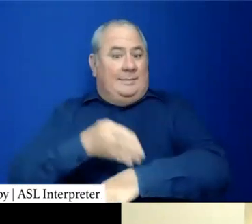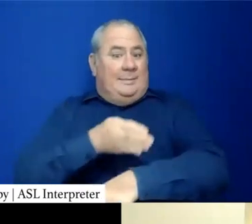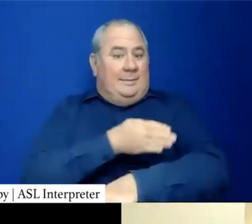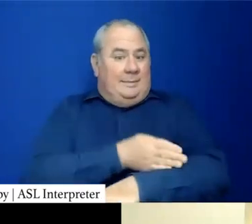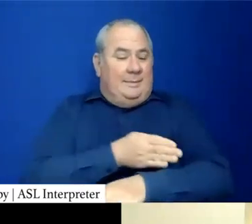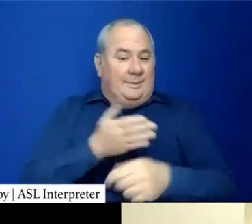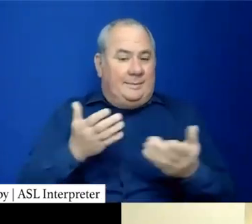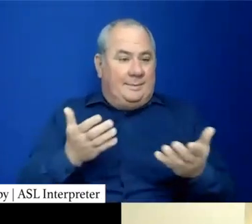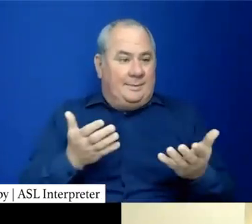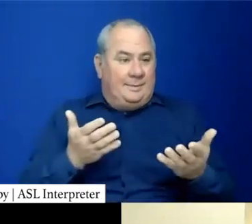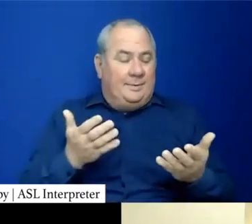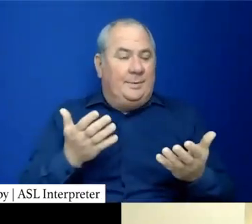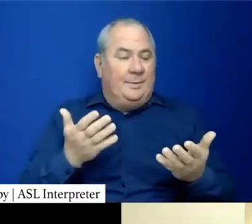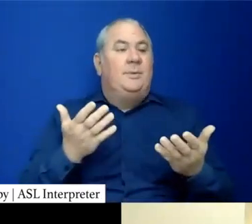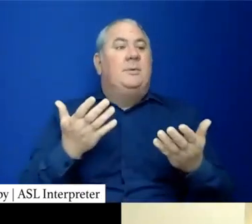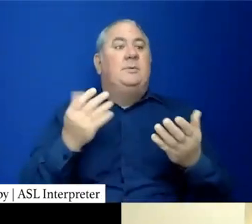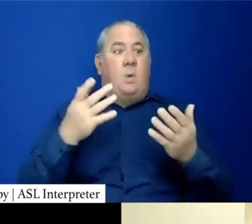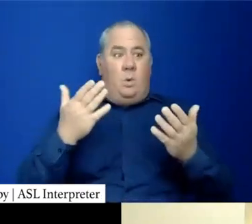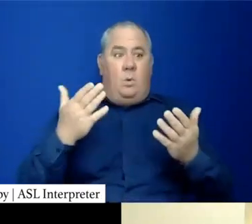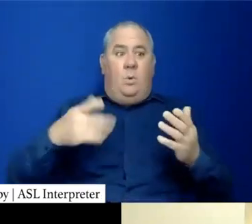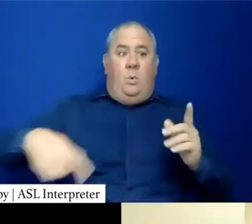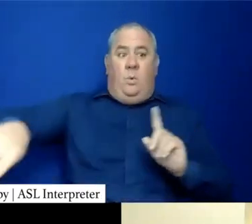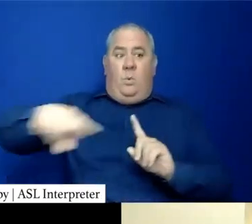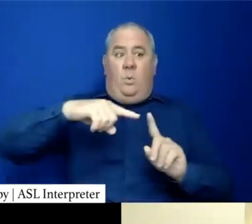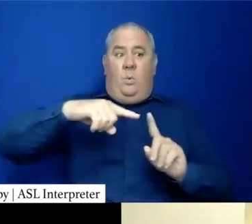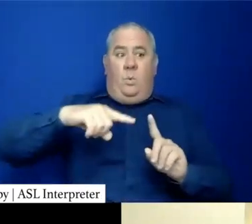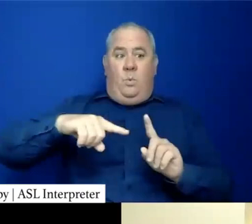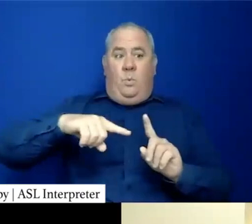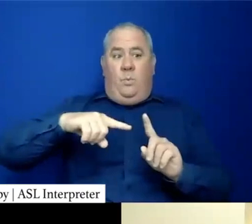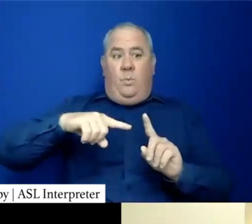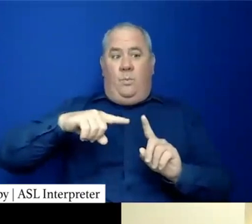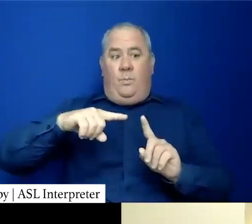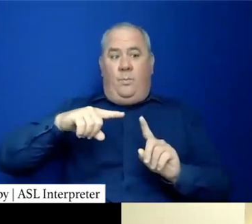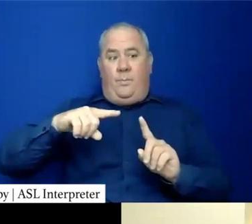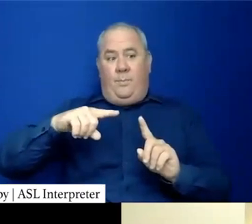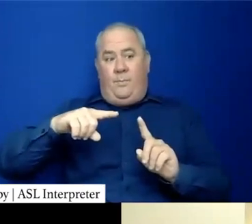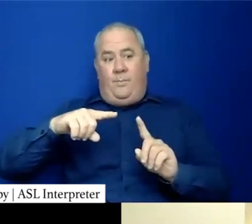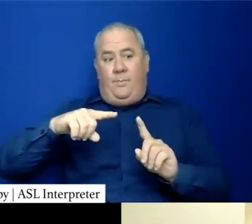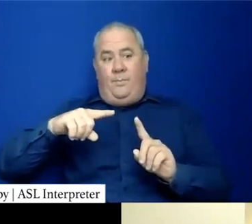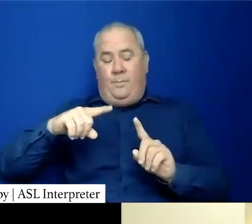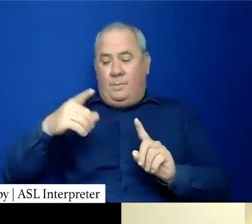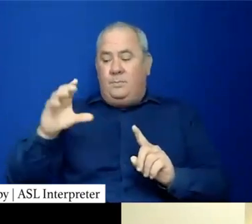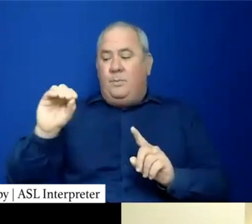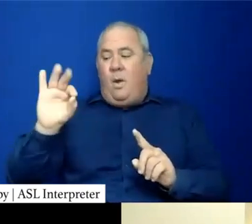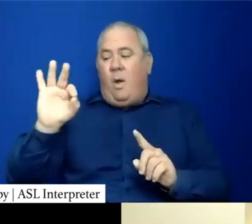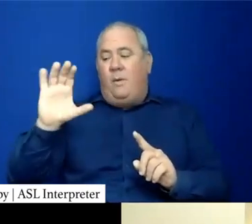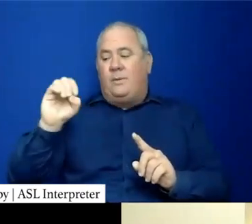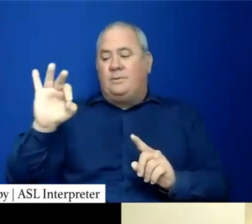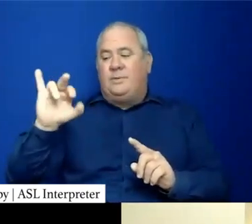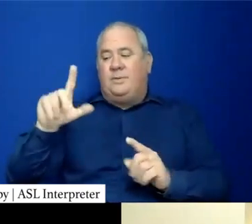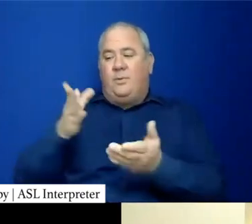the Office for Civil Rights saying, hey, you can't ignore the American Disabilities Act because of the